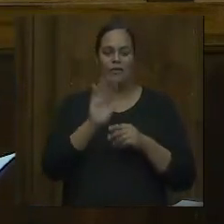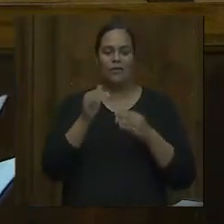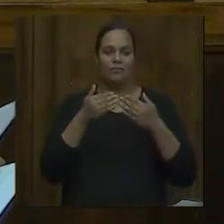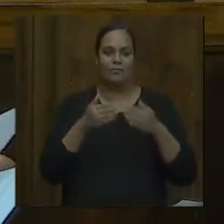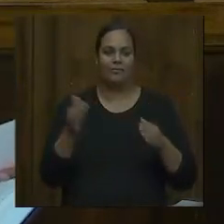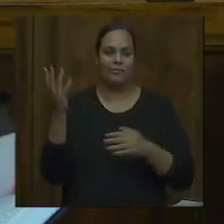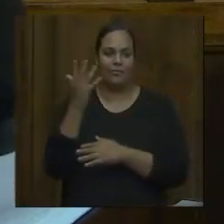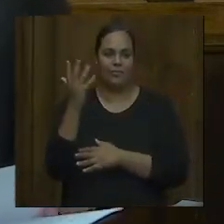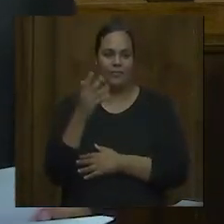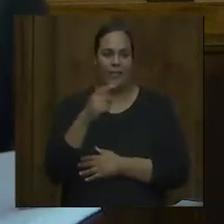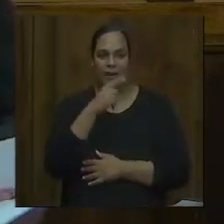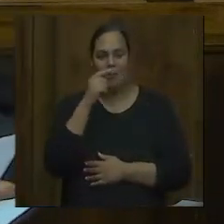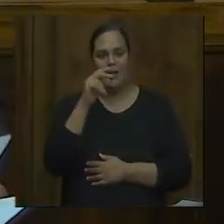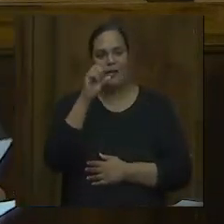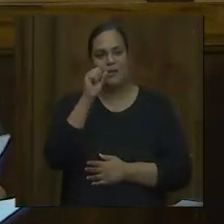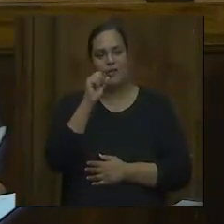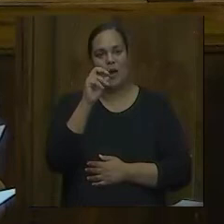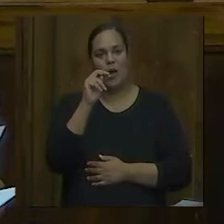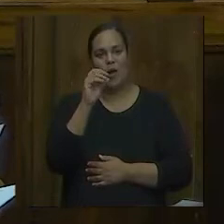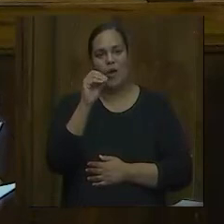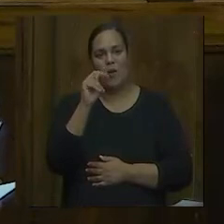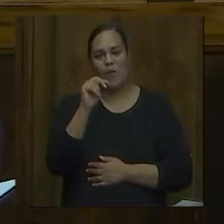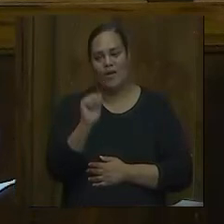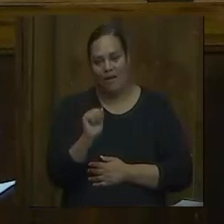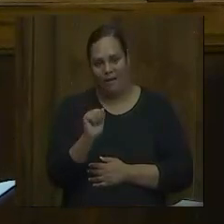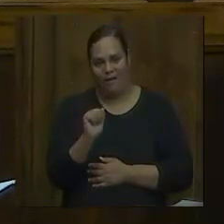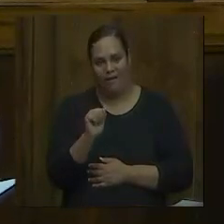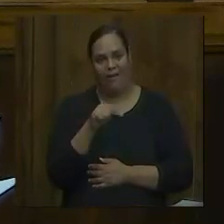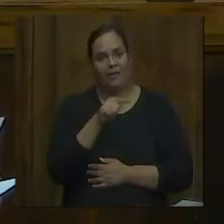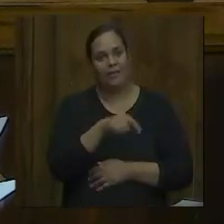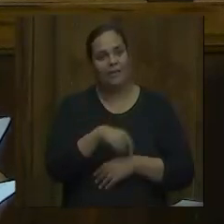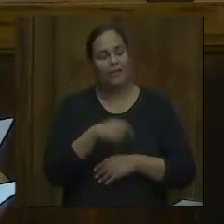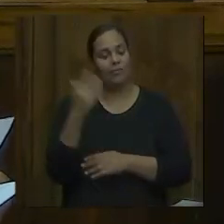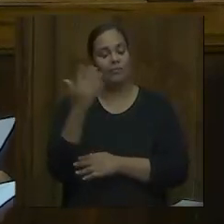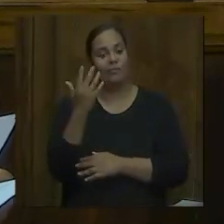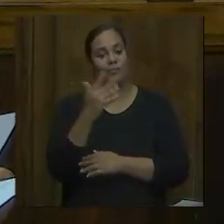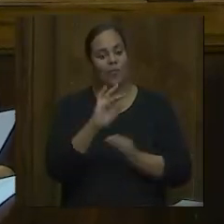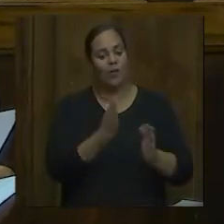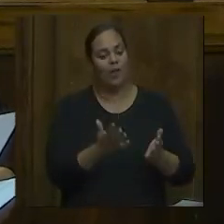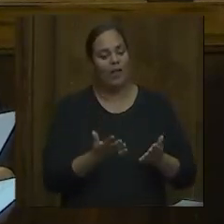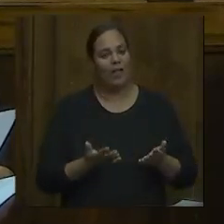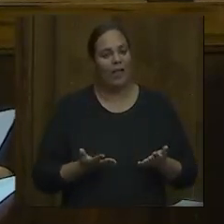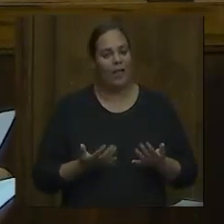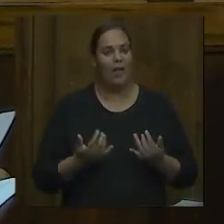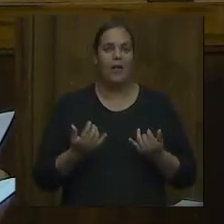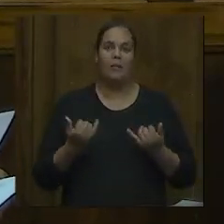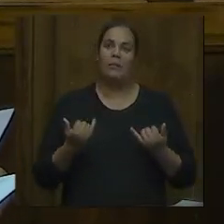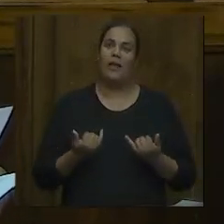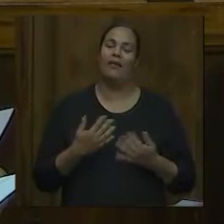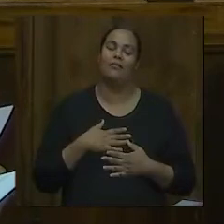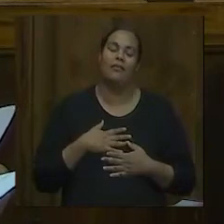commonly known as SONA. This speech was welcomed like rain on dry